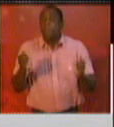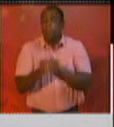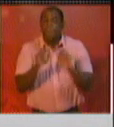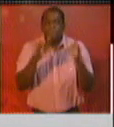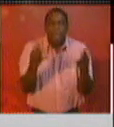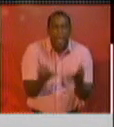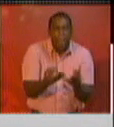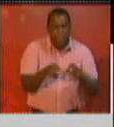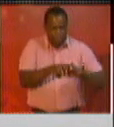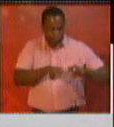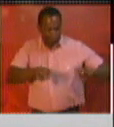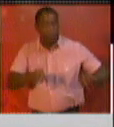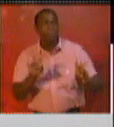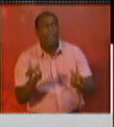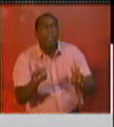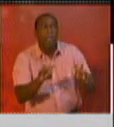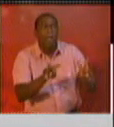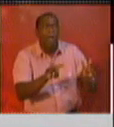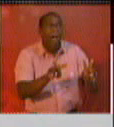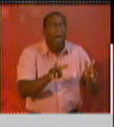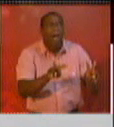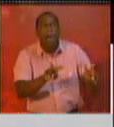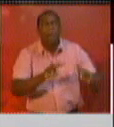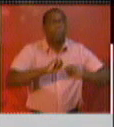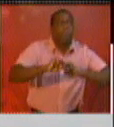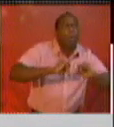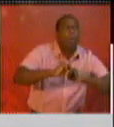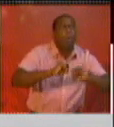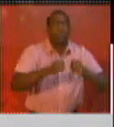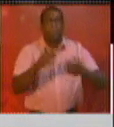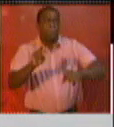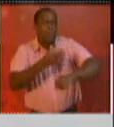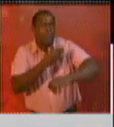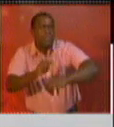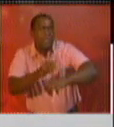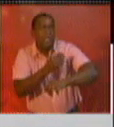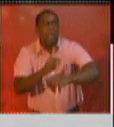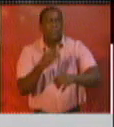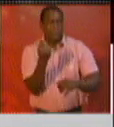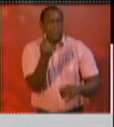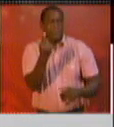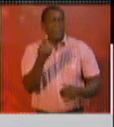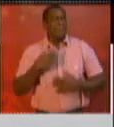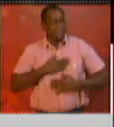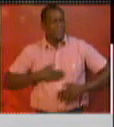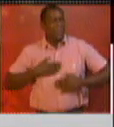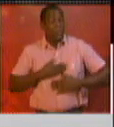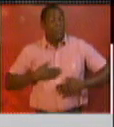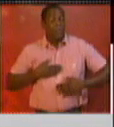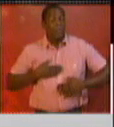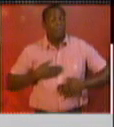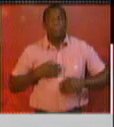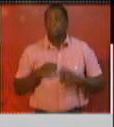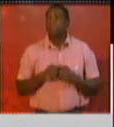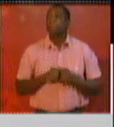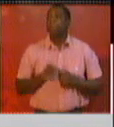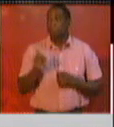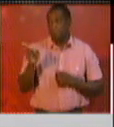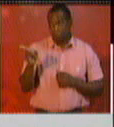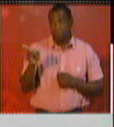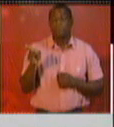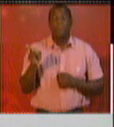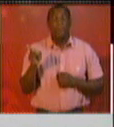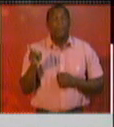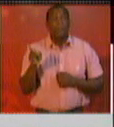or musical event. Next slide, please. Never mix alcohol with medication,